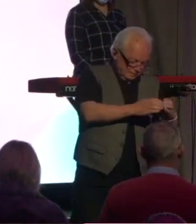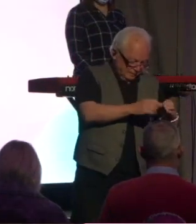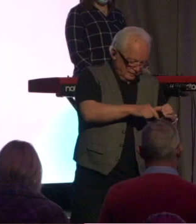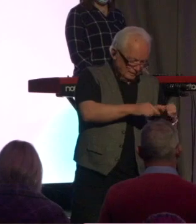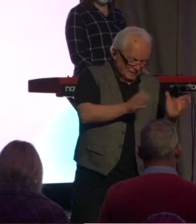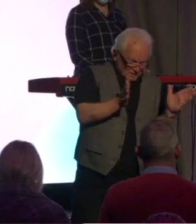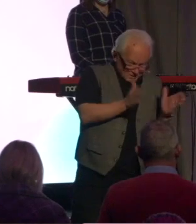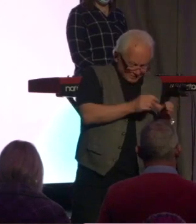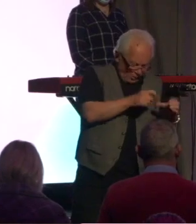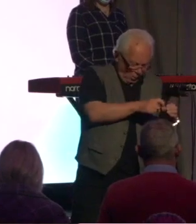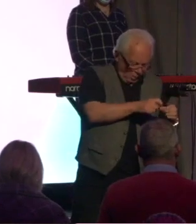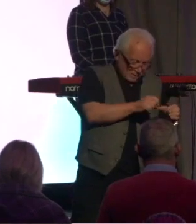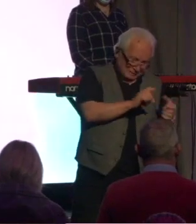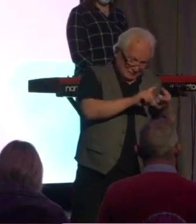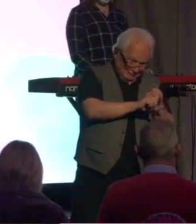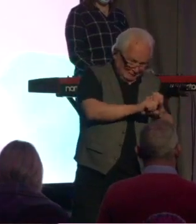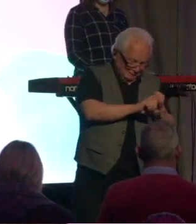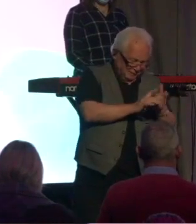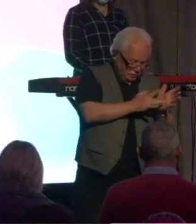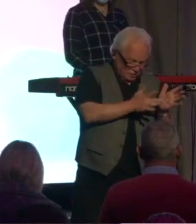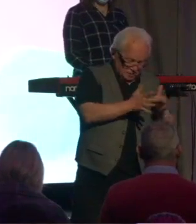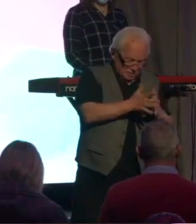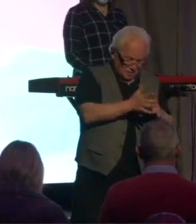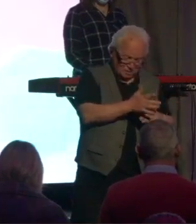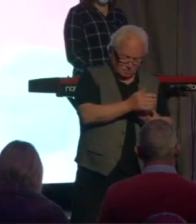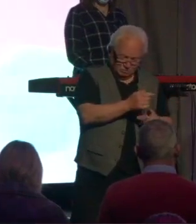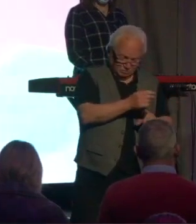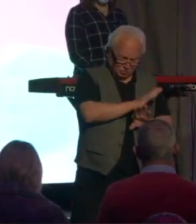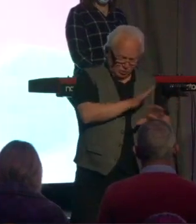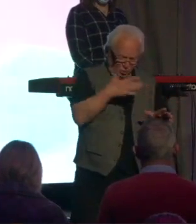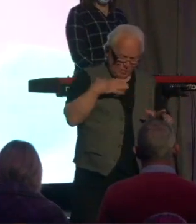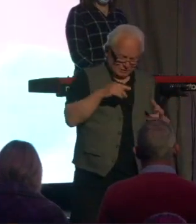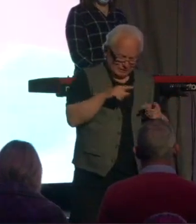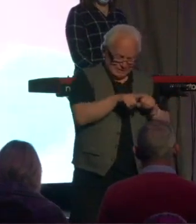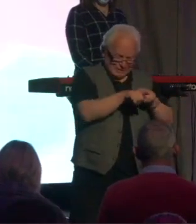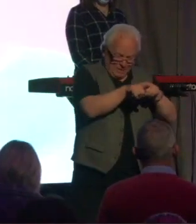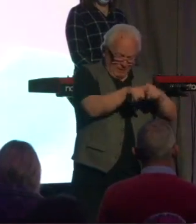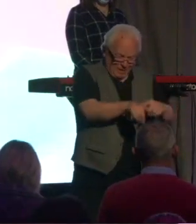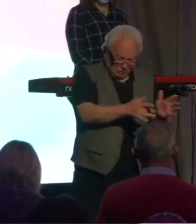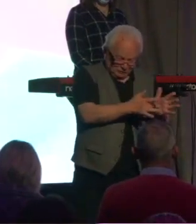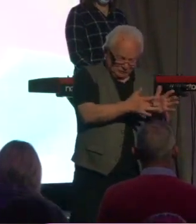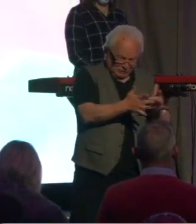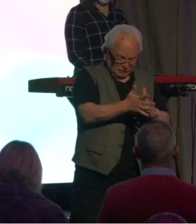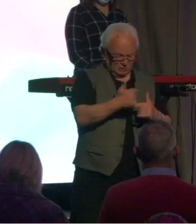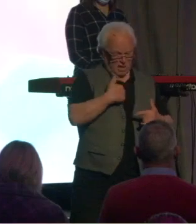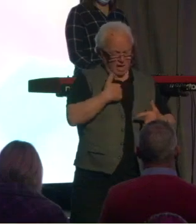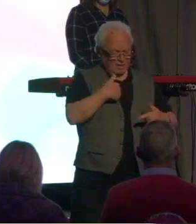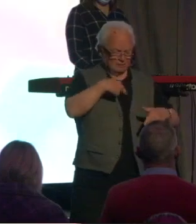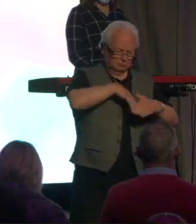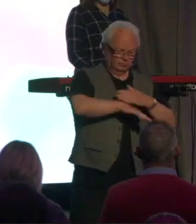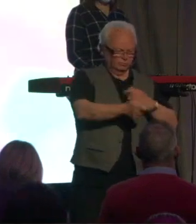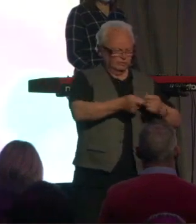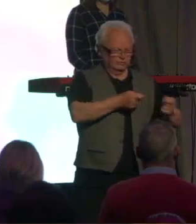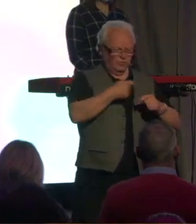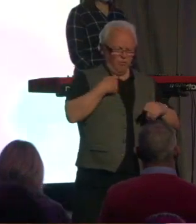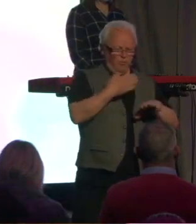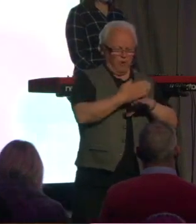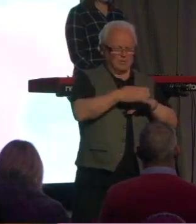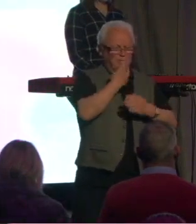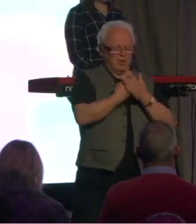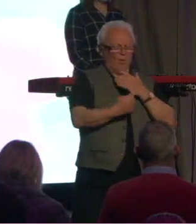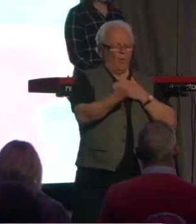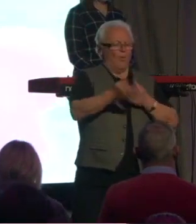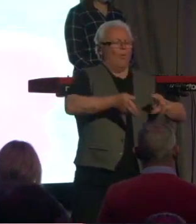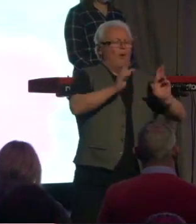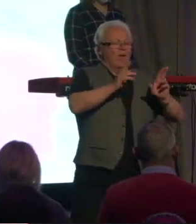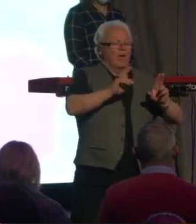you haven't been dependent on him. Maybe you've been trying to work it all out for yourself. Or maybe you've been striving for his